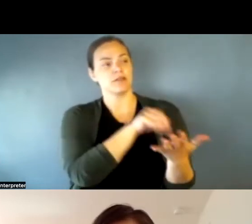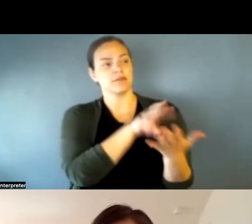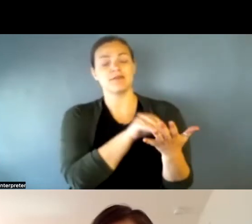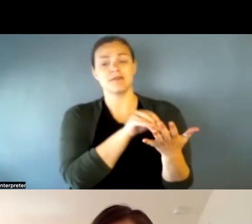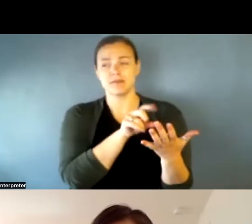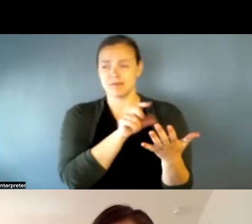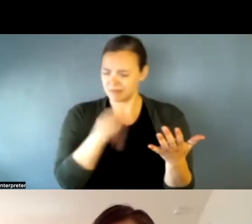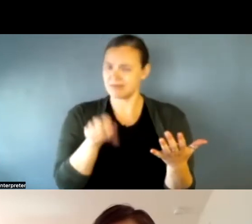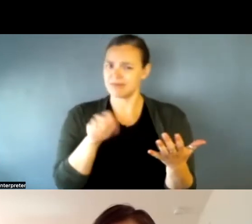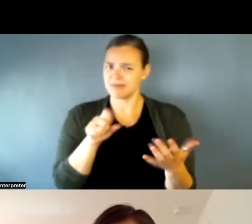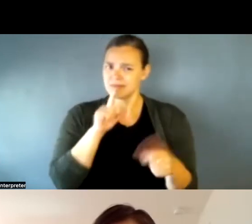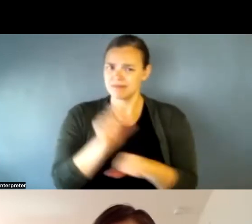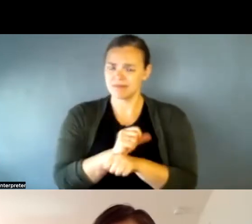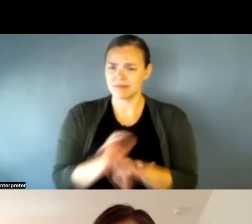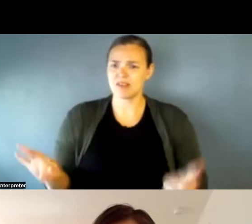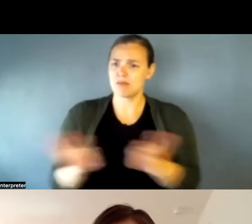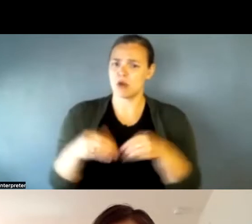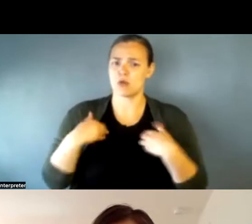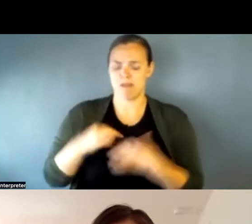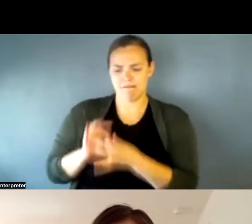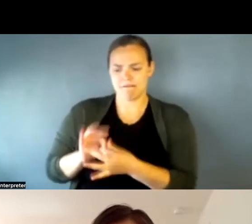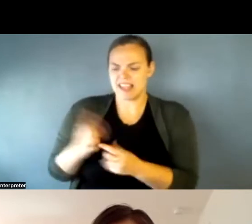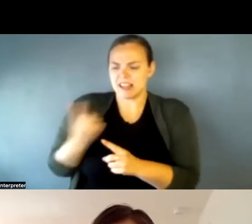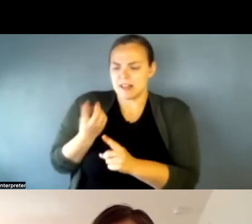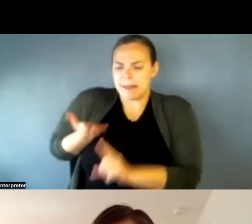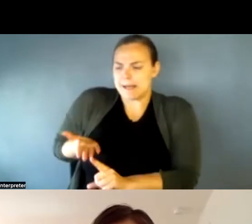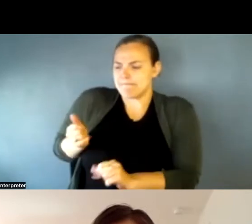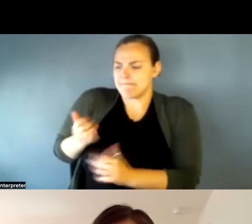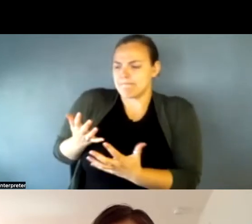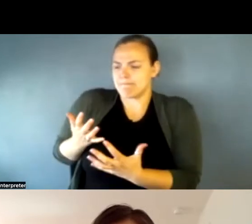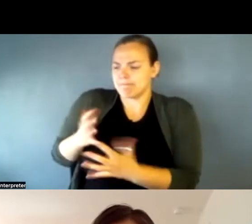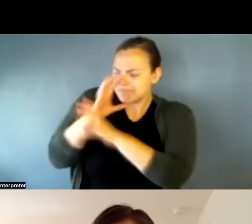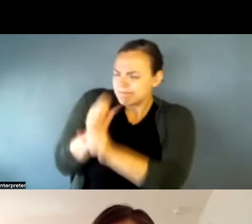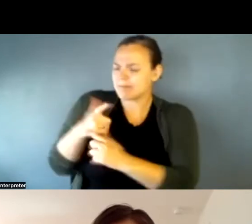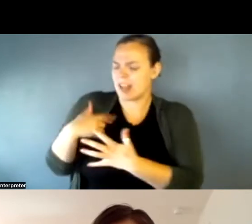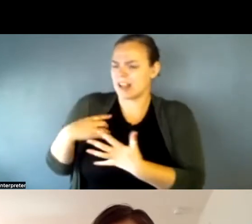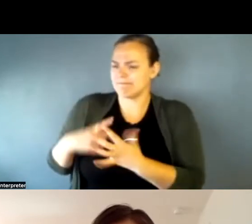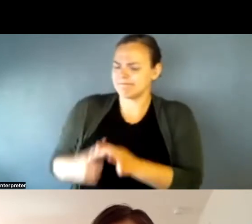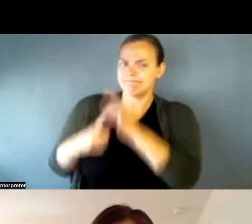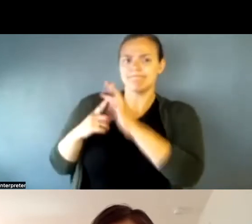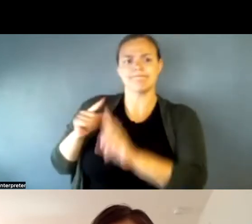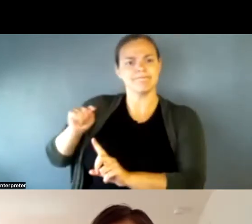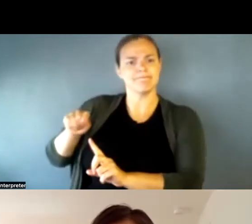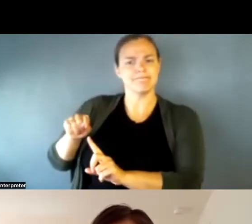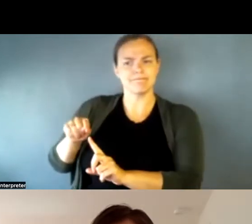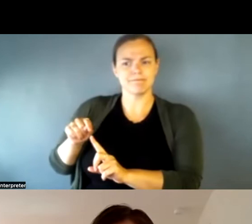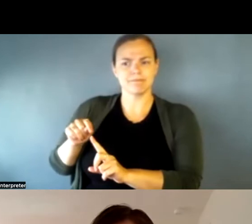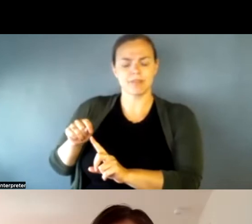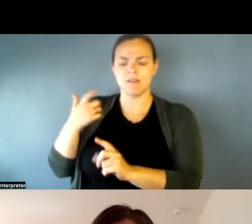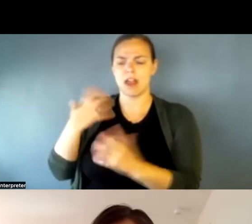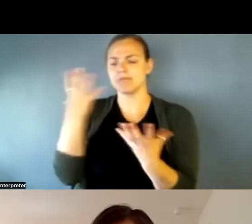have that connection, that there's something very appealing about a kind of pastoral